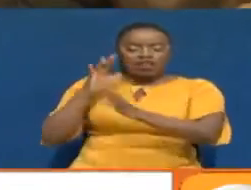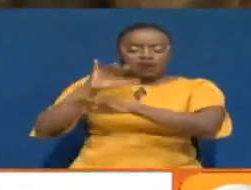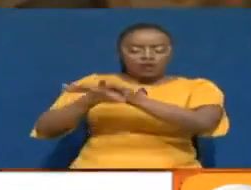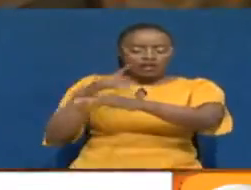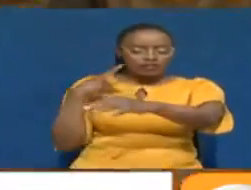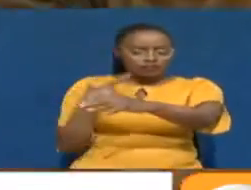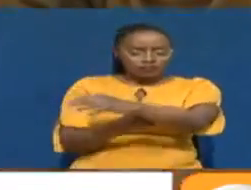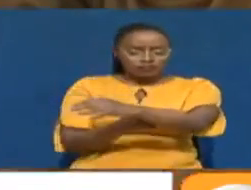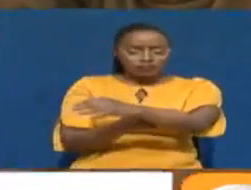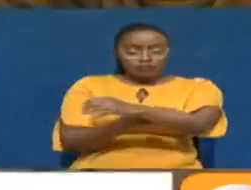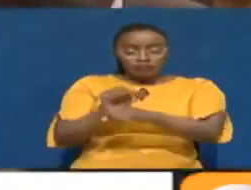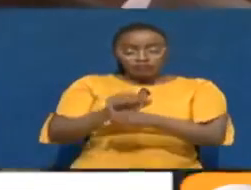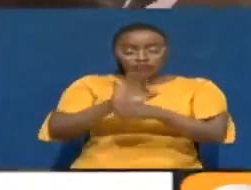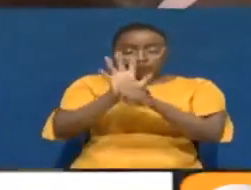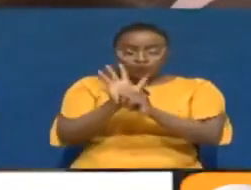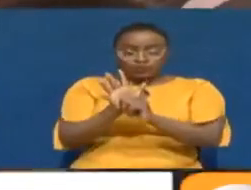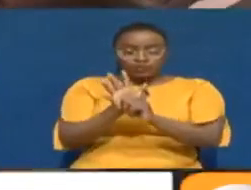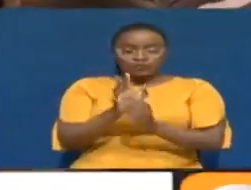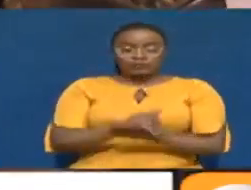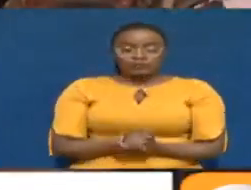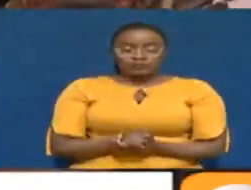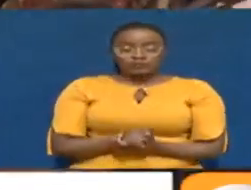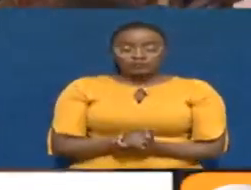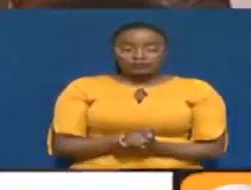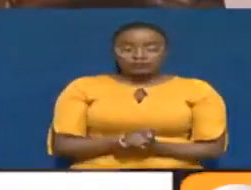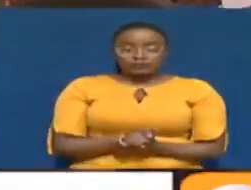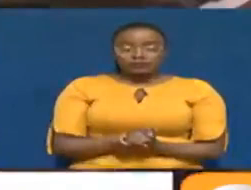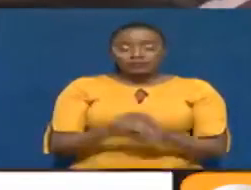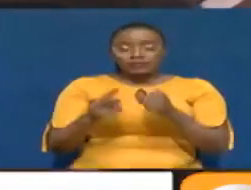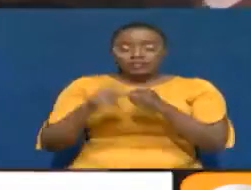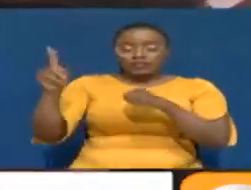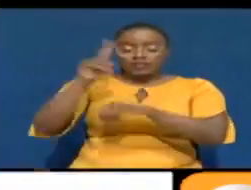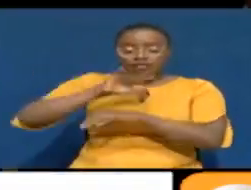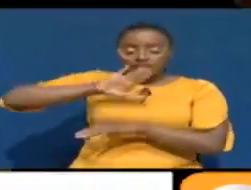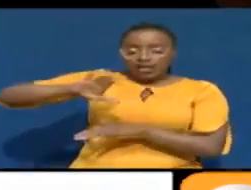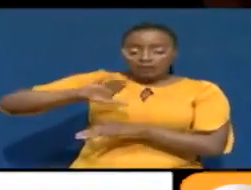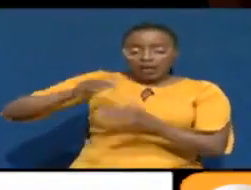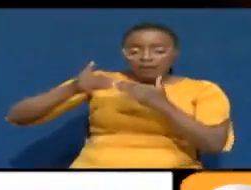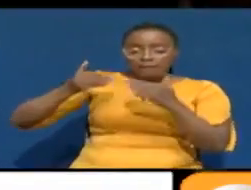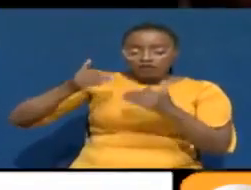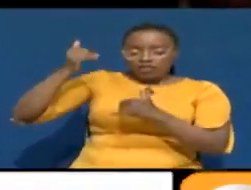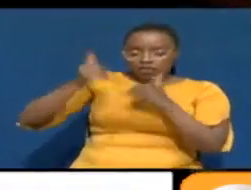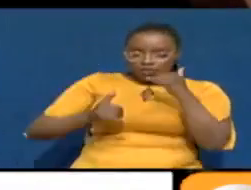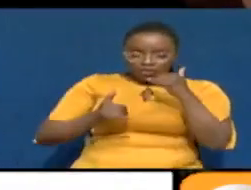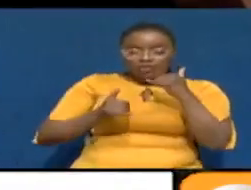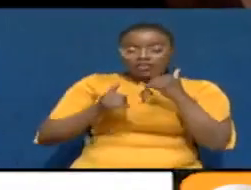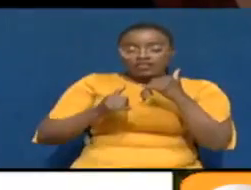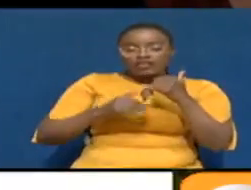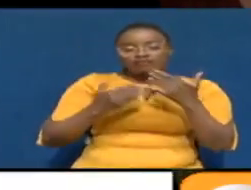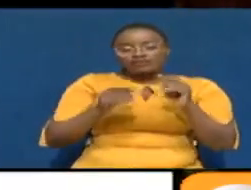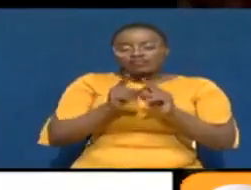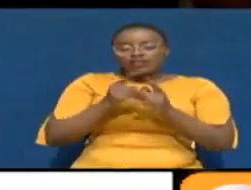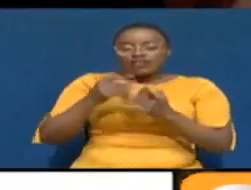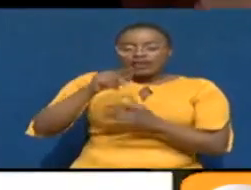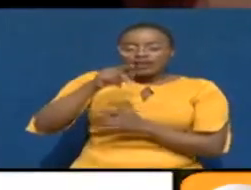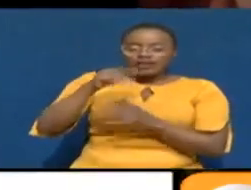the COVID-19 vaccine. With 7 days remaining until the expiry of the ultimatum issued by the head of